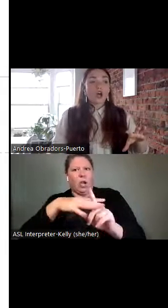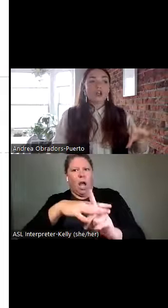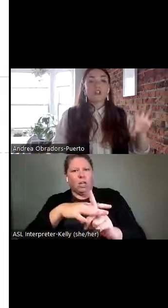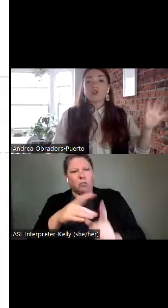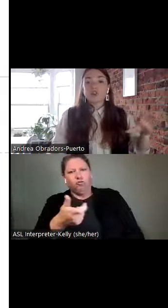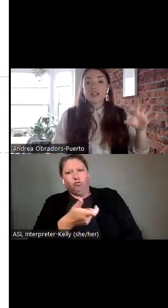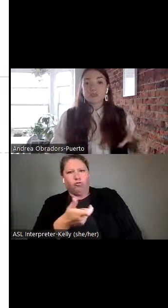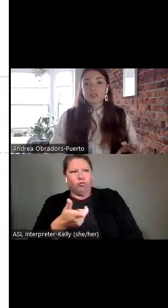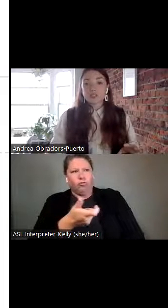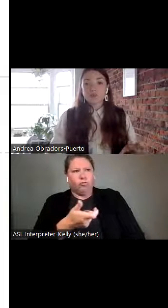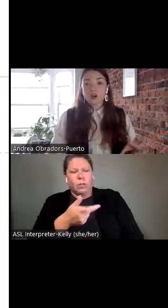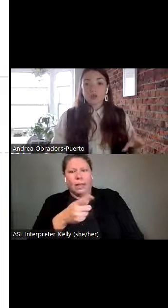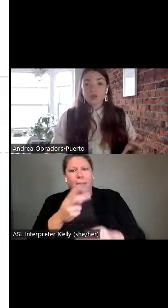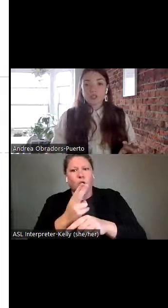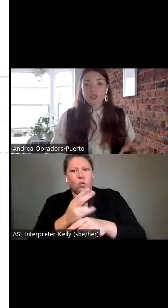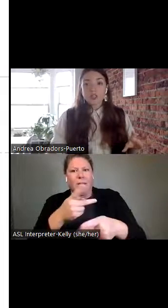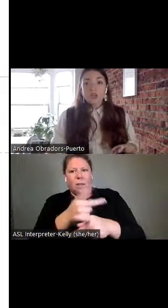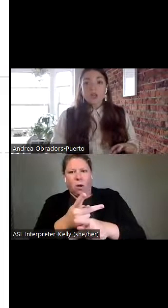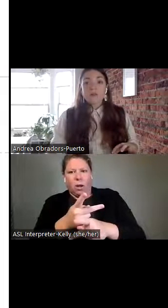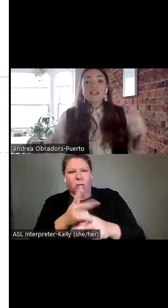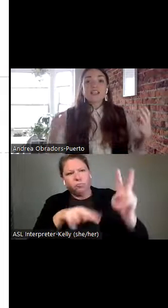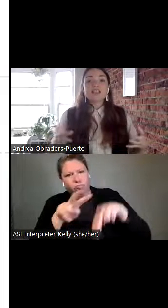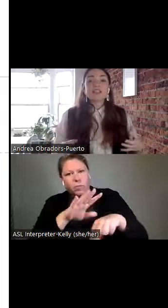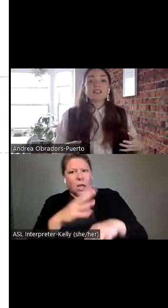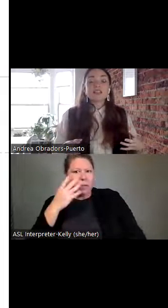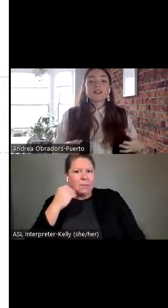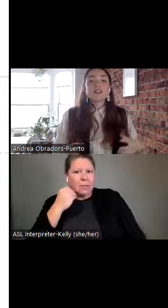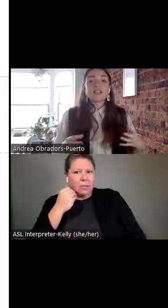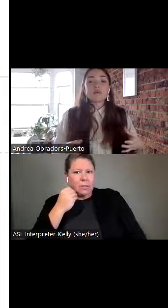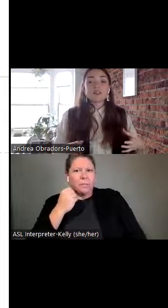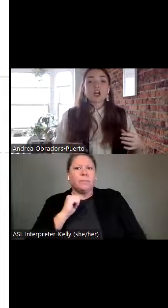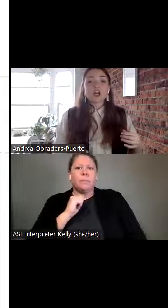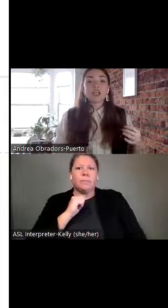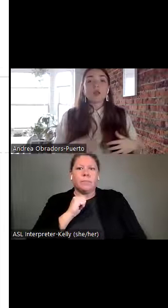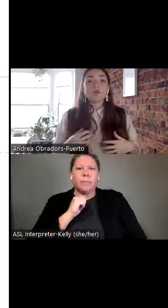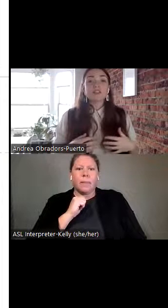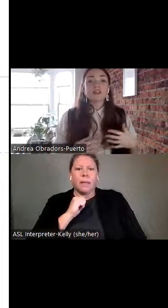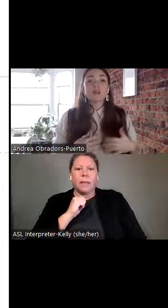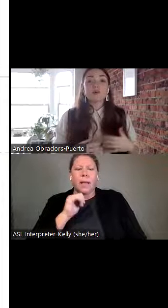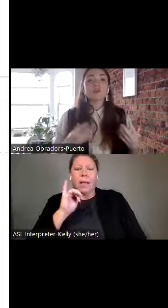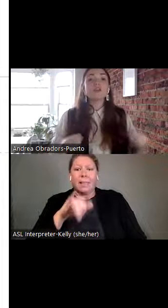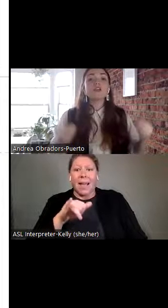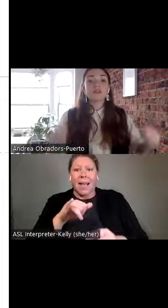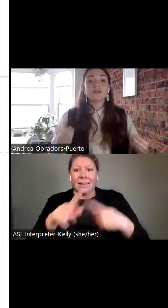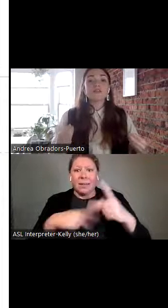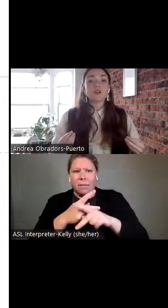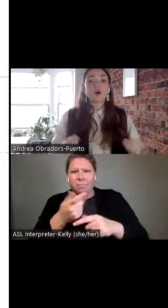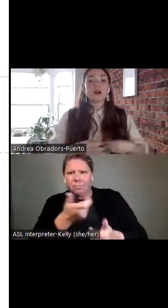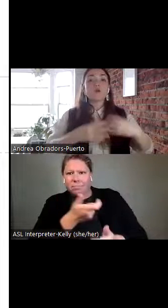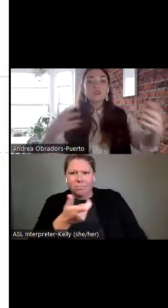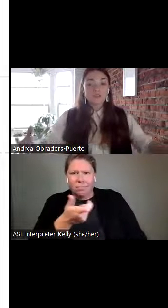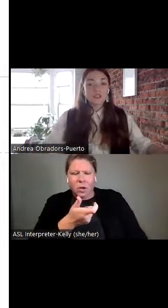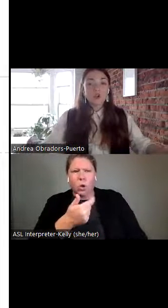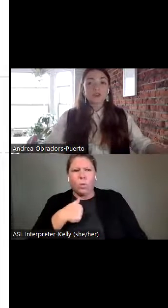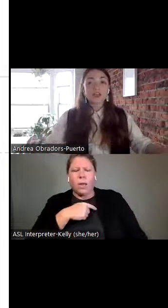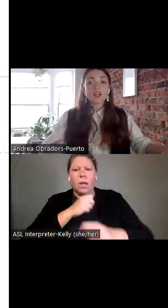the product or the experience for our users. These engagements help us develop a truly holistic view of how